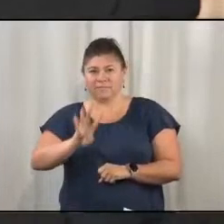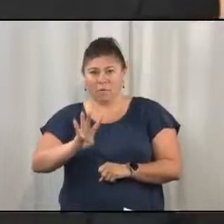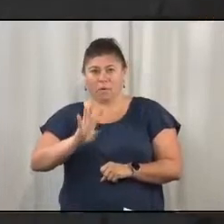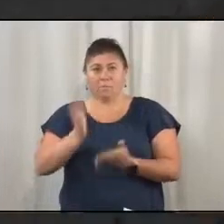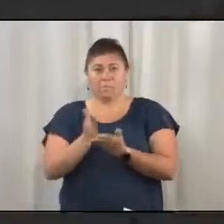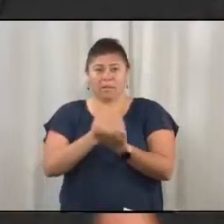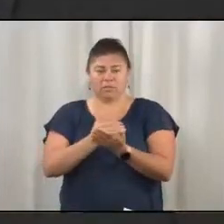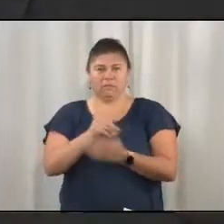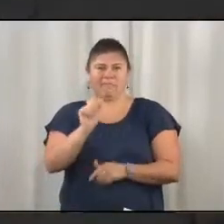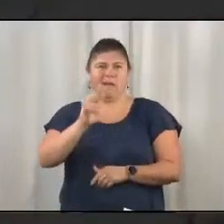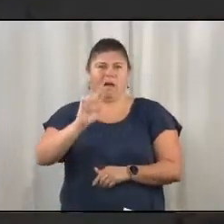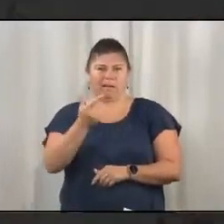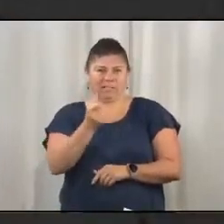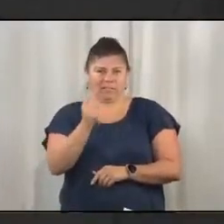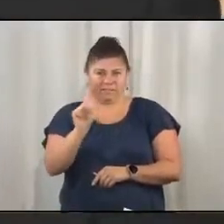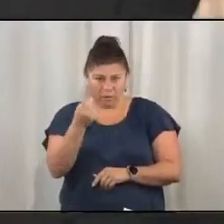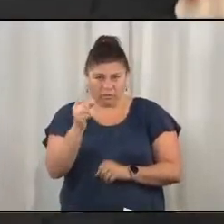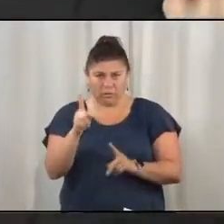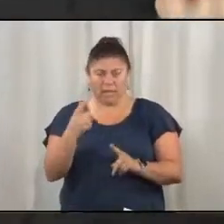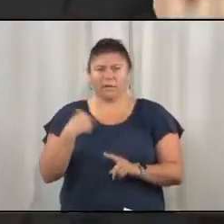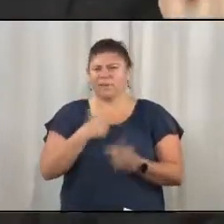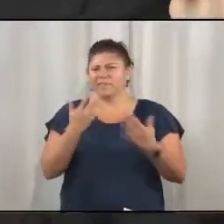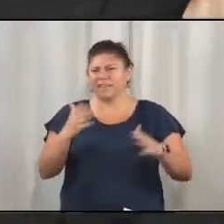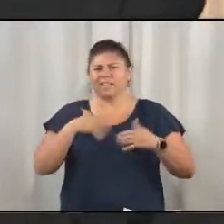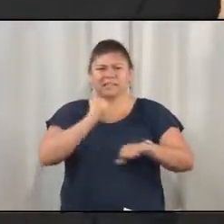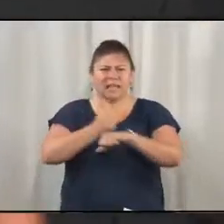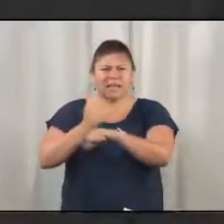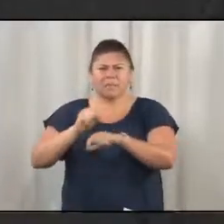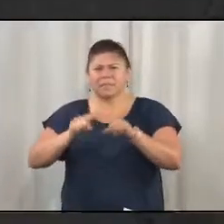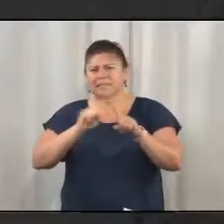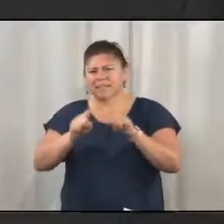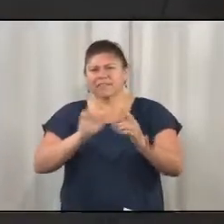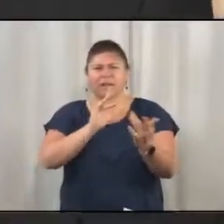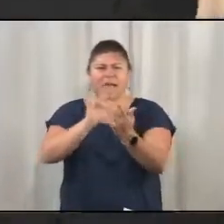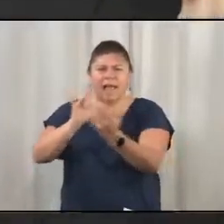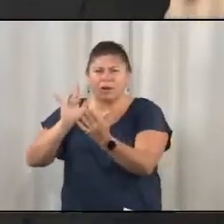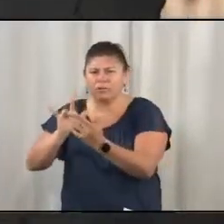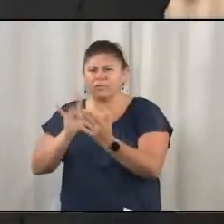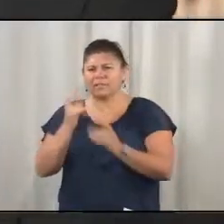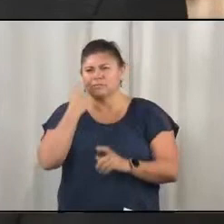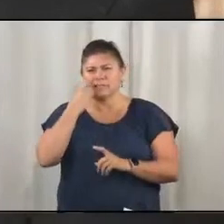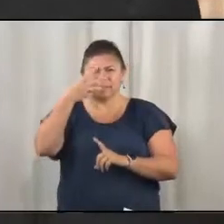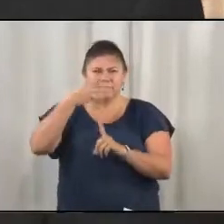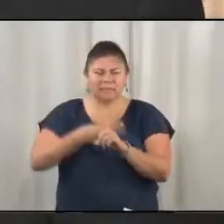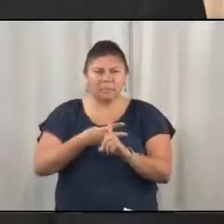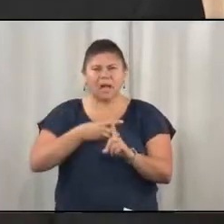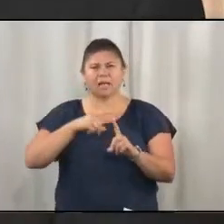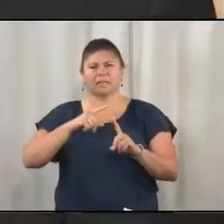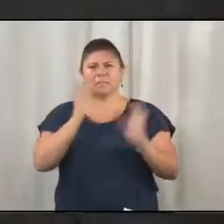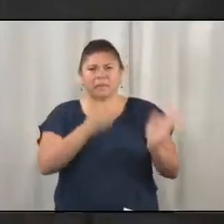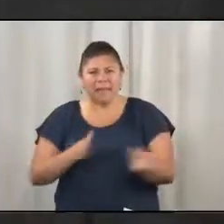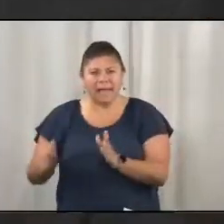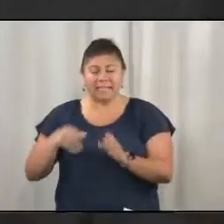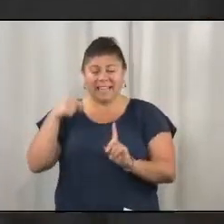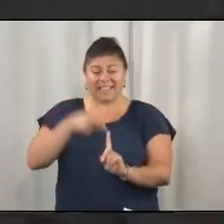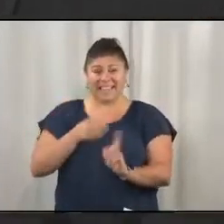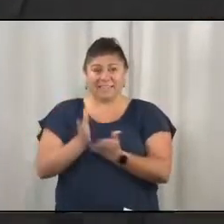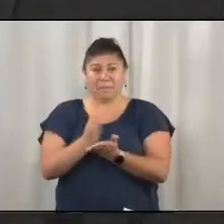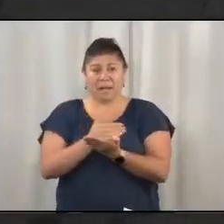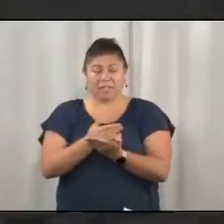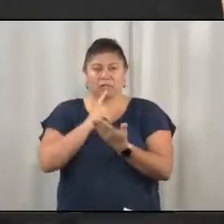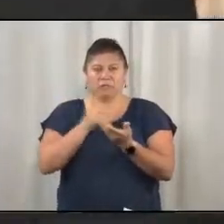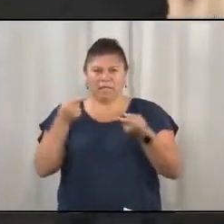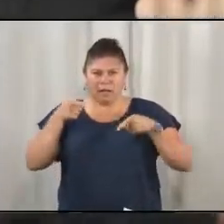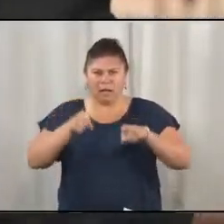then we created a city council work plan. We've done a lot of outreach in these past 6 months, and this budget aligns with the